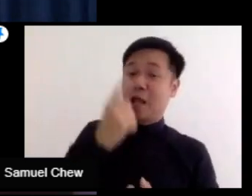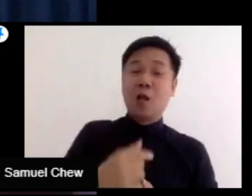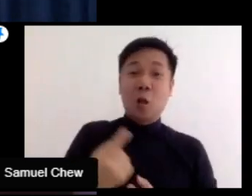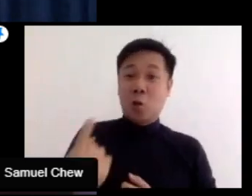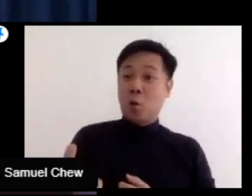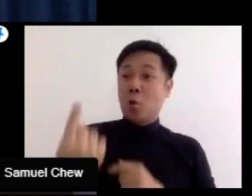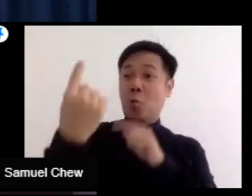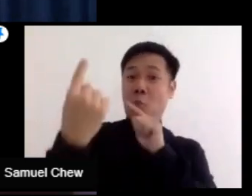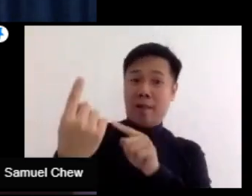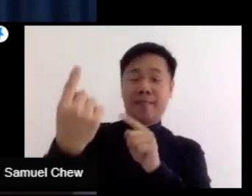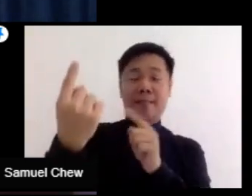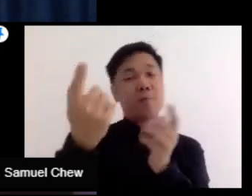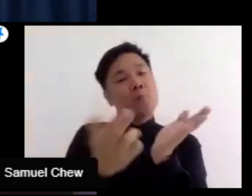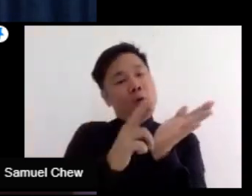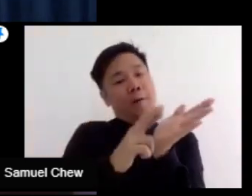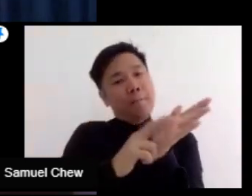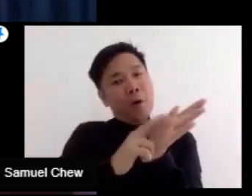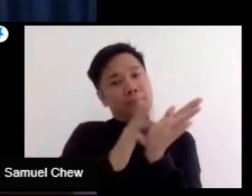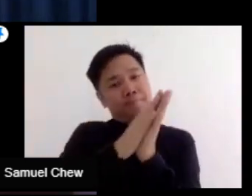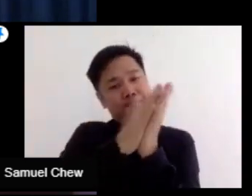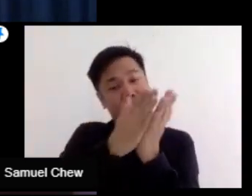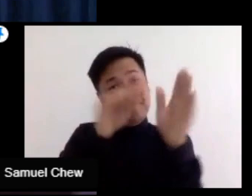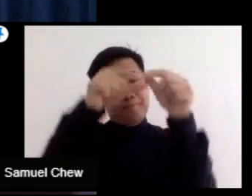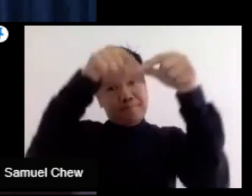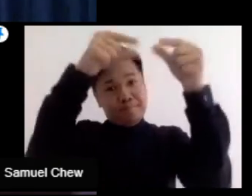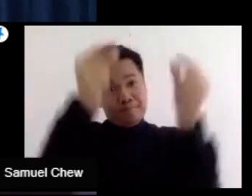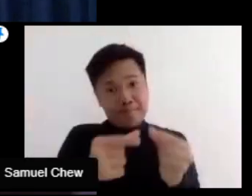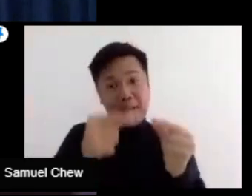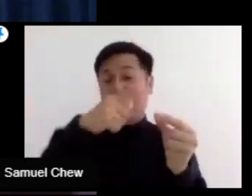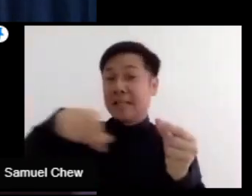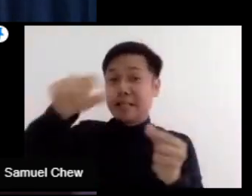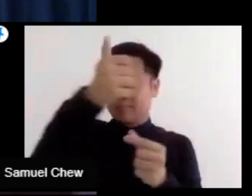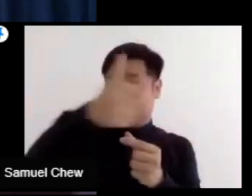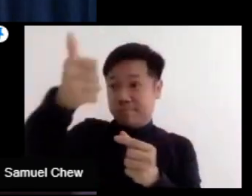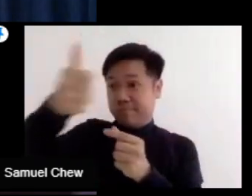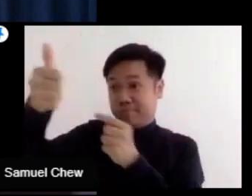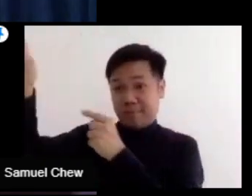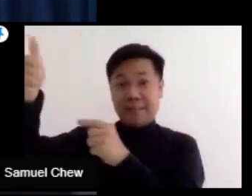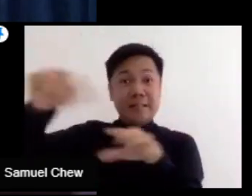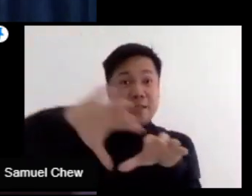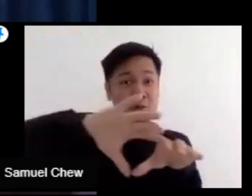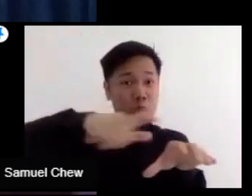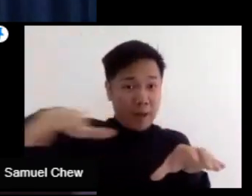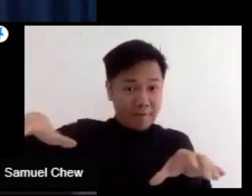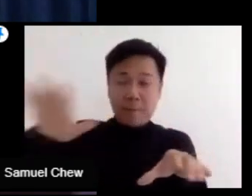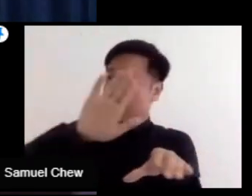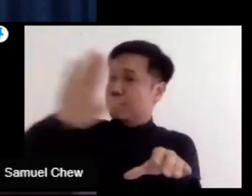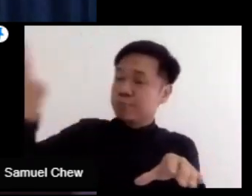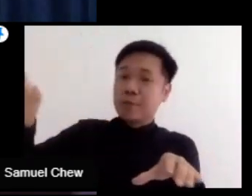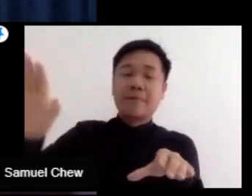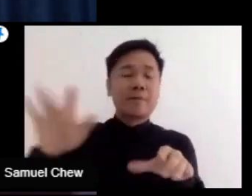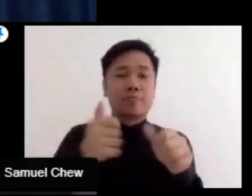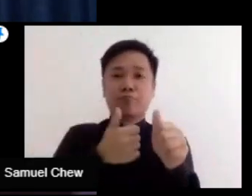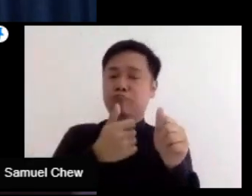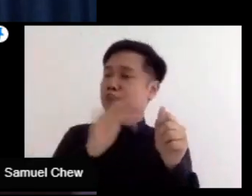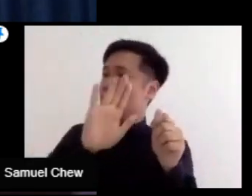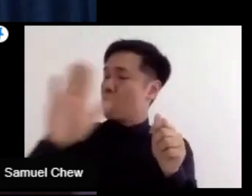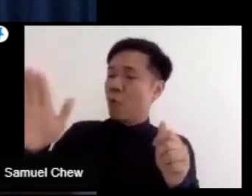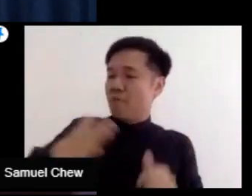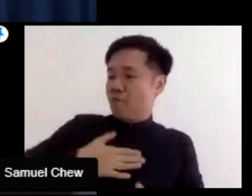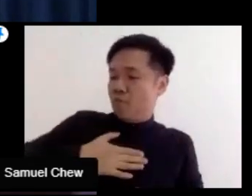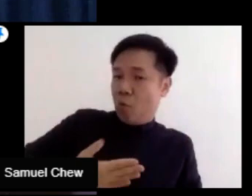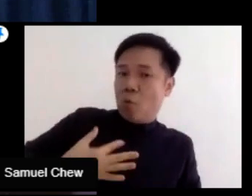voluntary reporting system by the national governments based on the principle of national ownership and